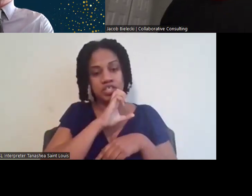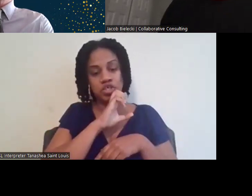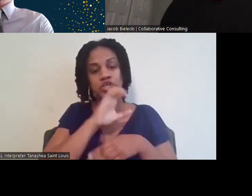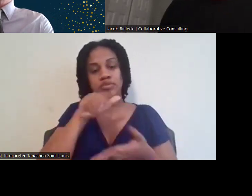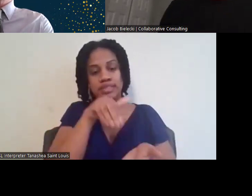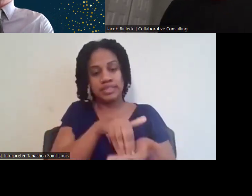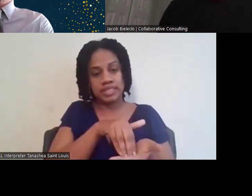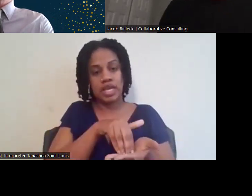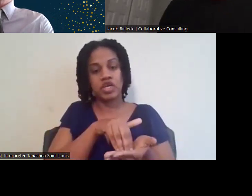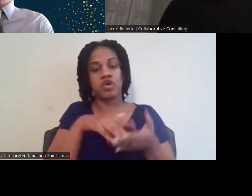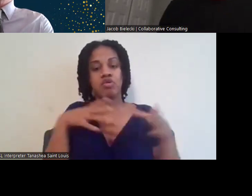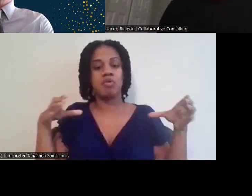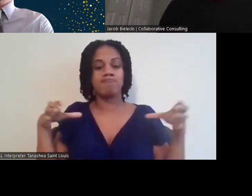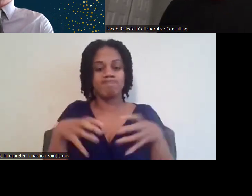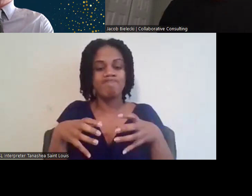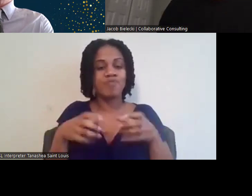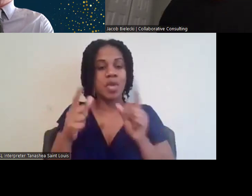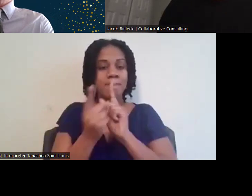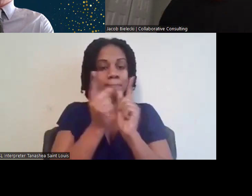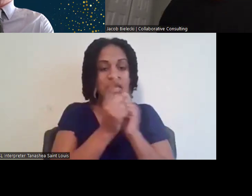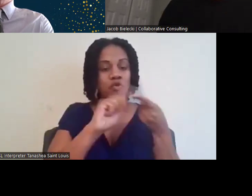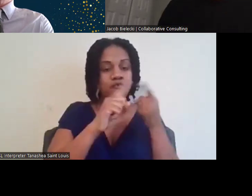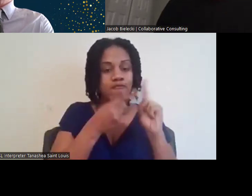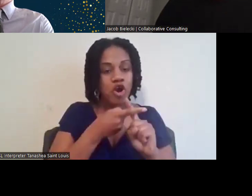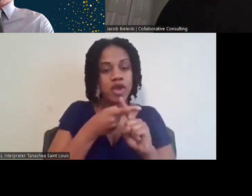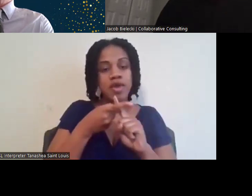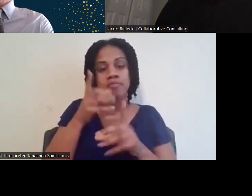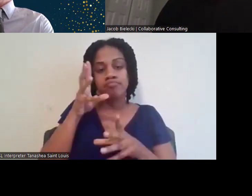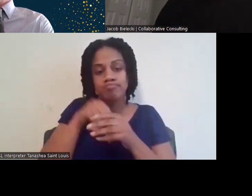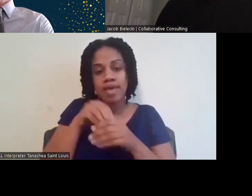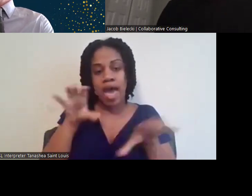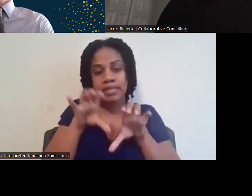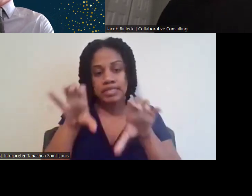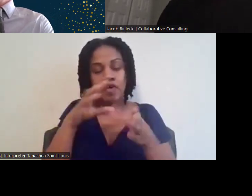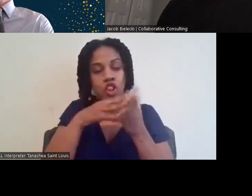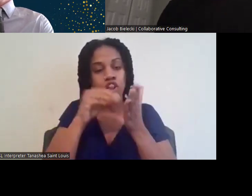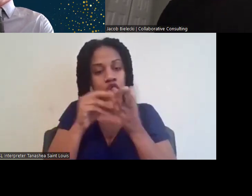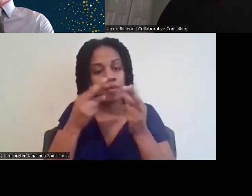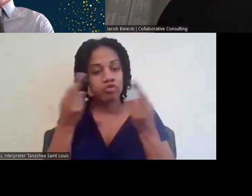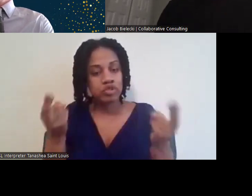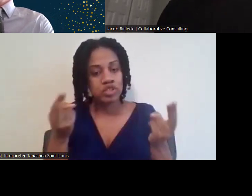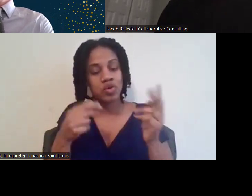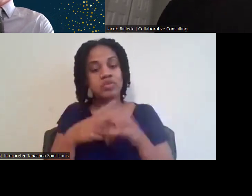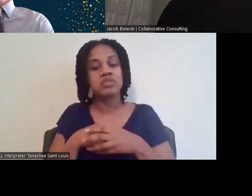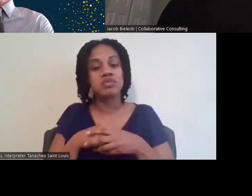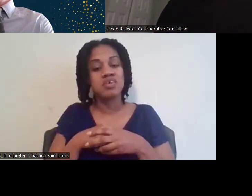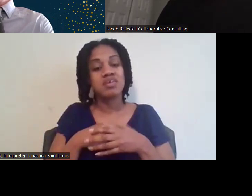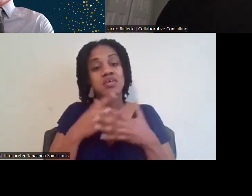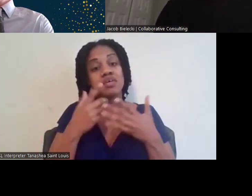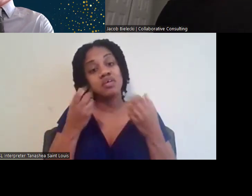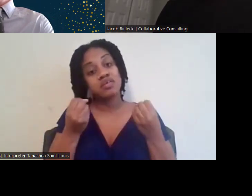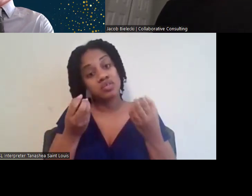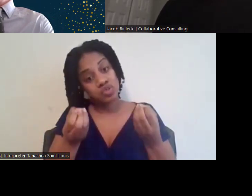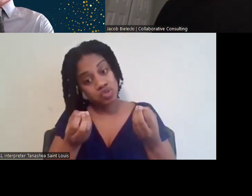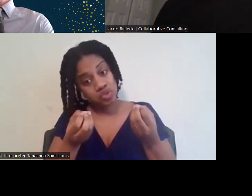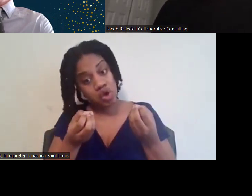to congregate, to meet with friends, to engage in activities, learn about resources. And unfortunately, both in the North